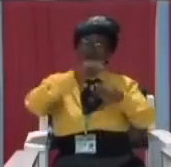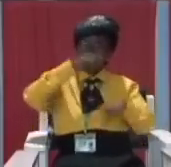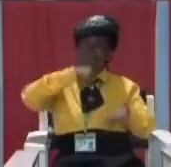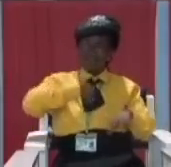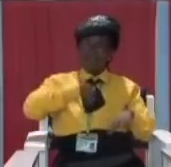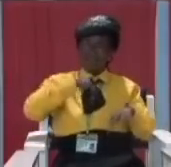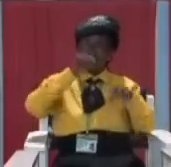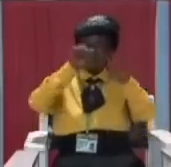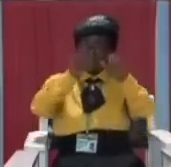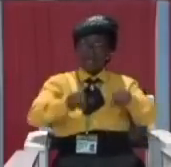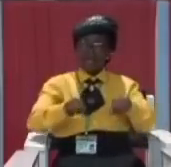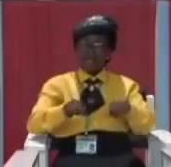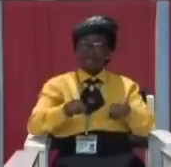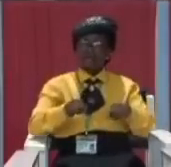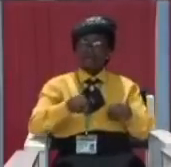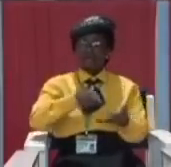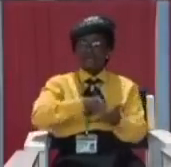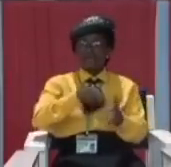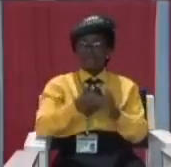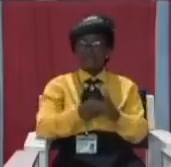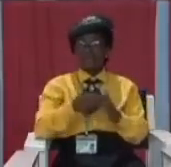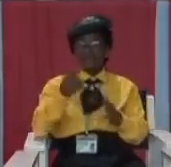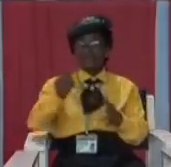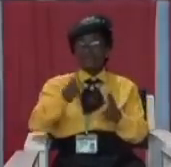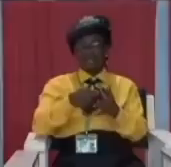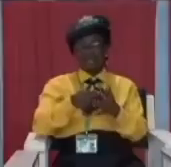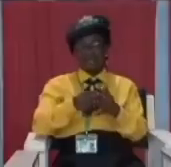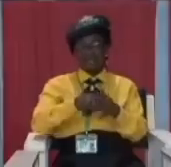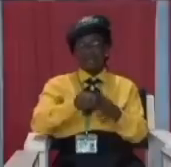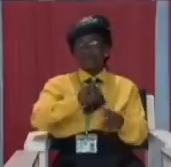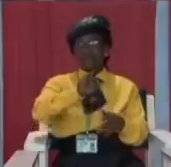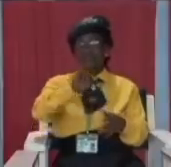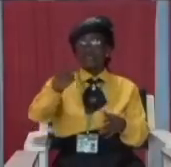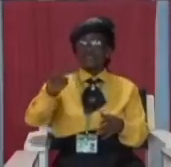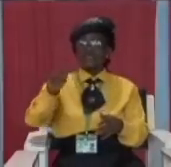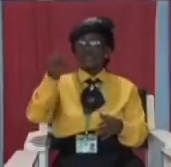can mean the beginning of